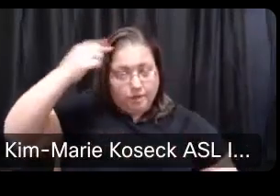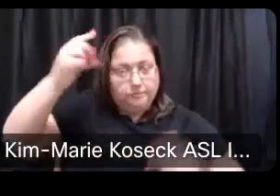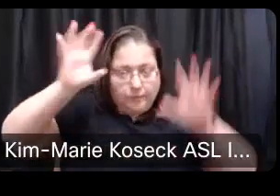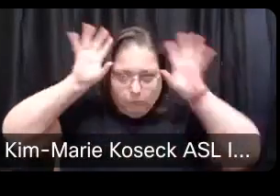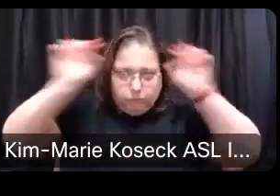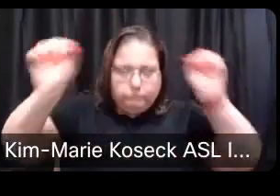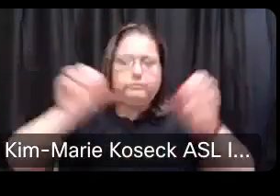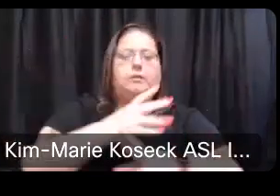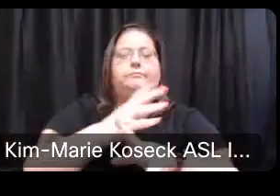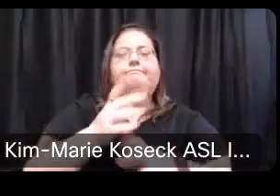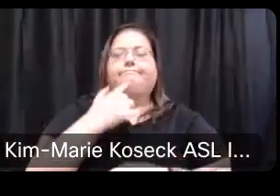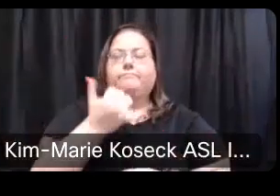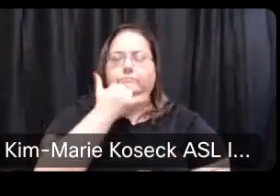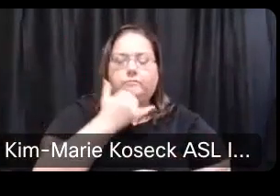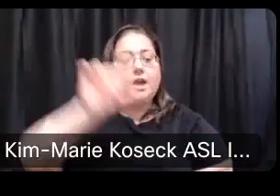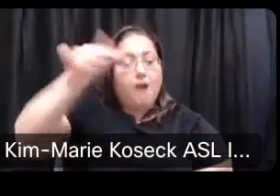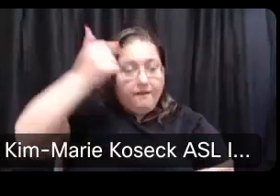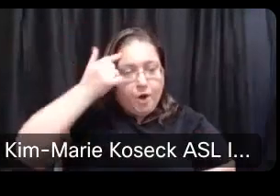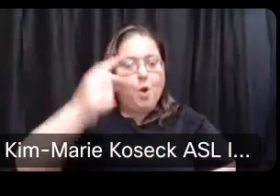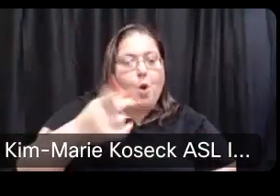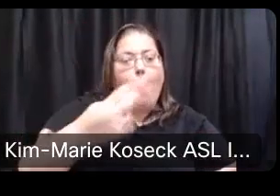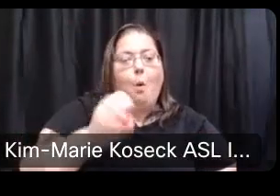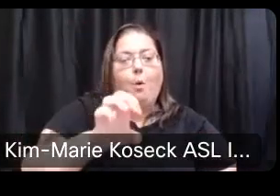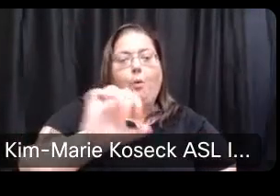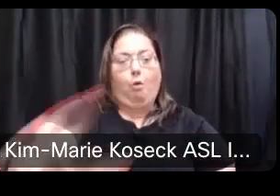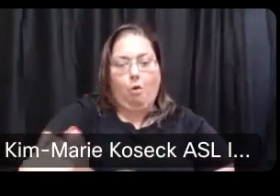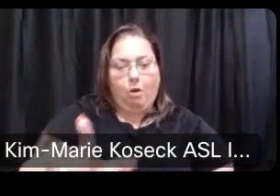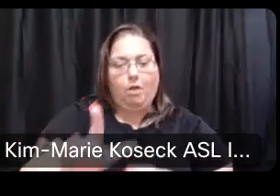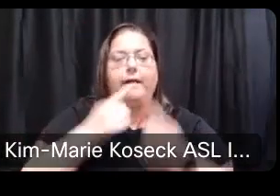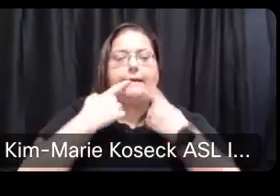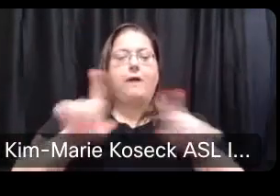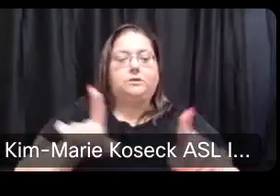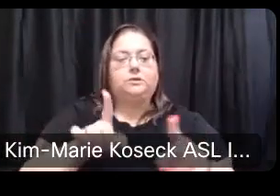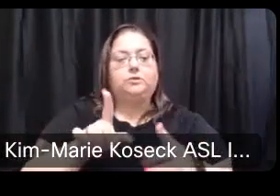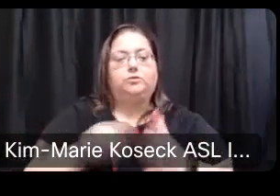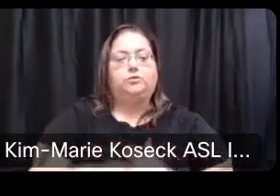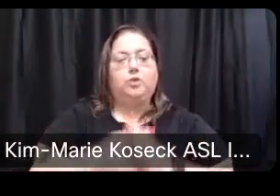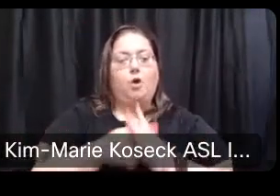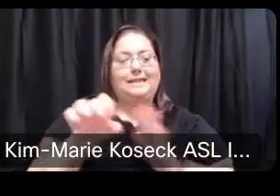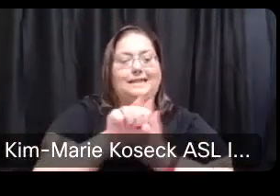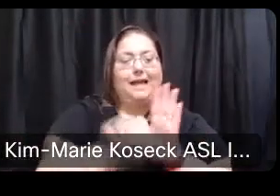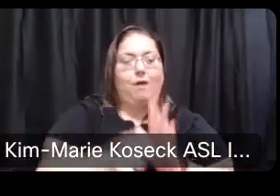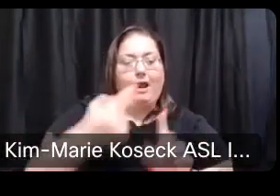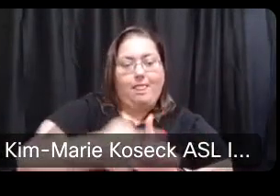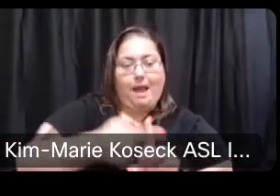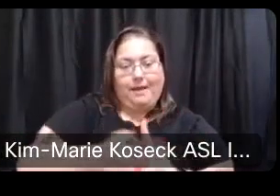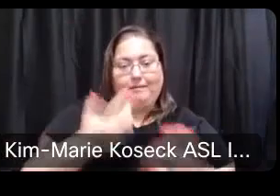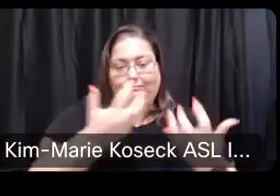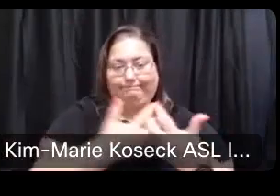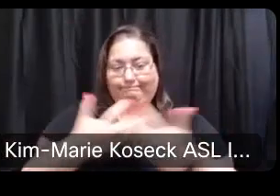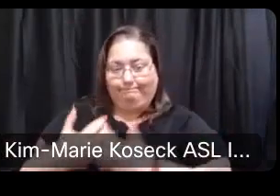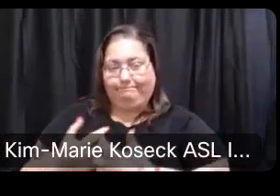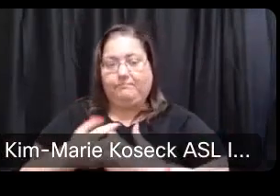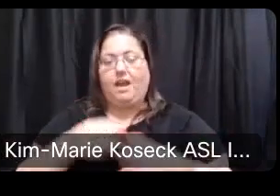climate adaptation and resilience plan. Over the course of the next year, this initiative will equip state and local